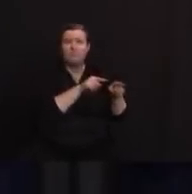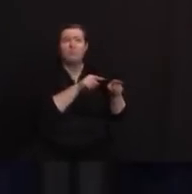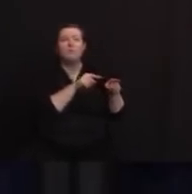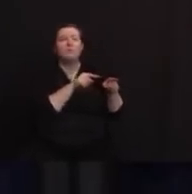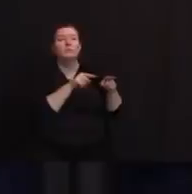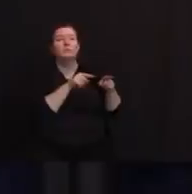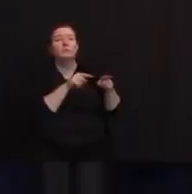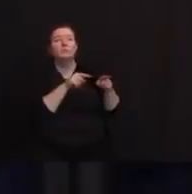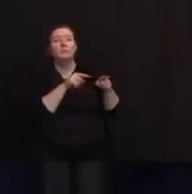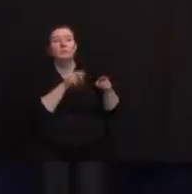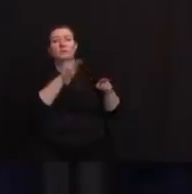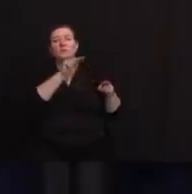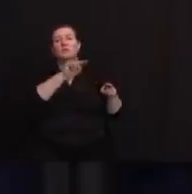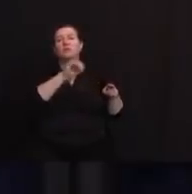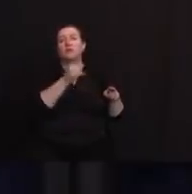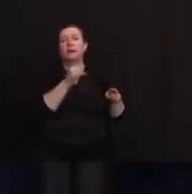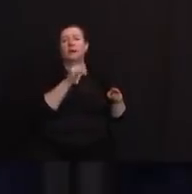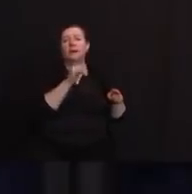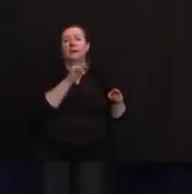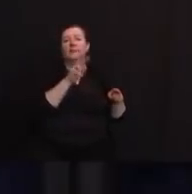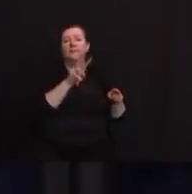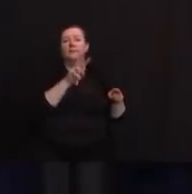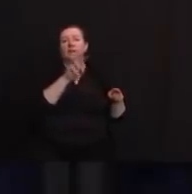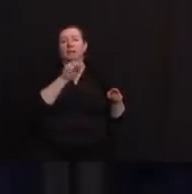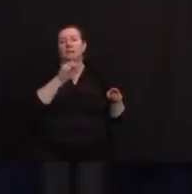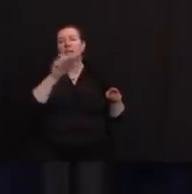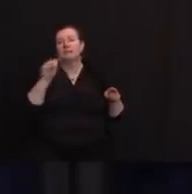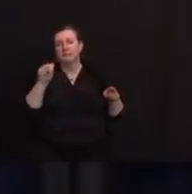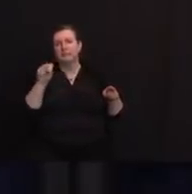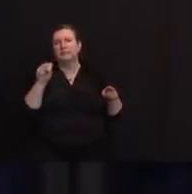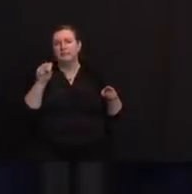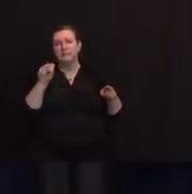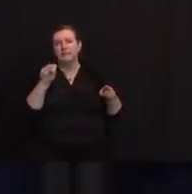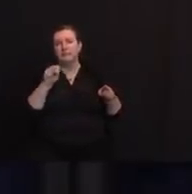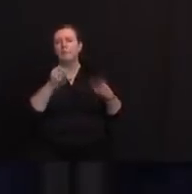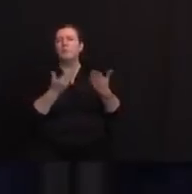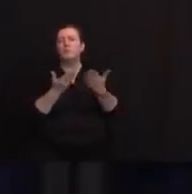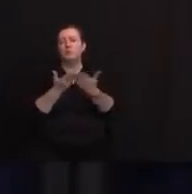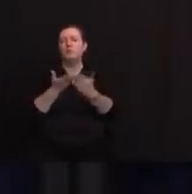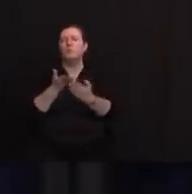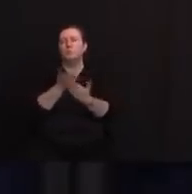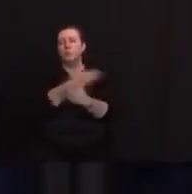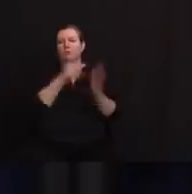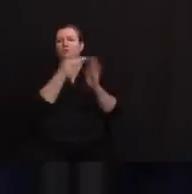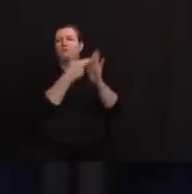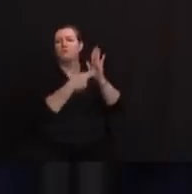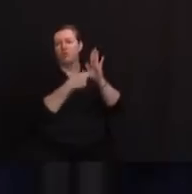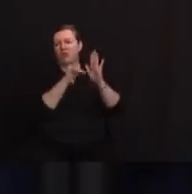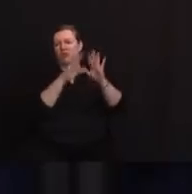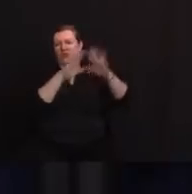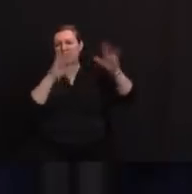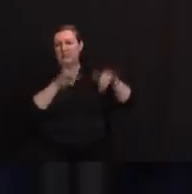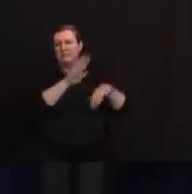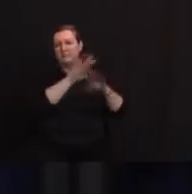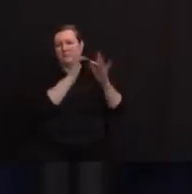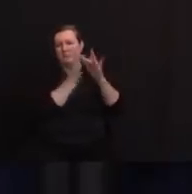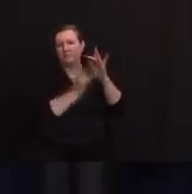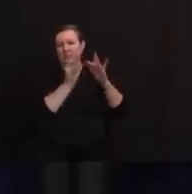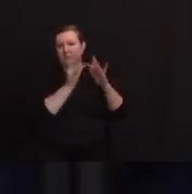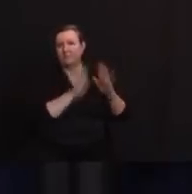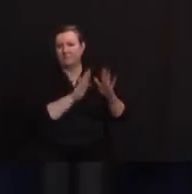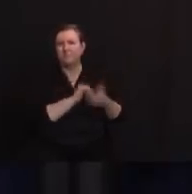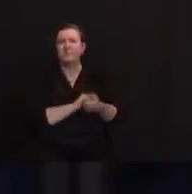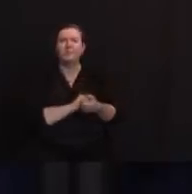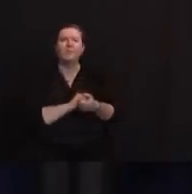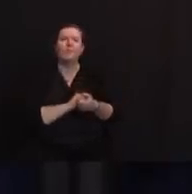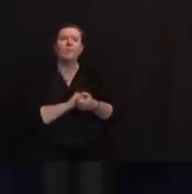NJVSS is a way for all of them to pre-register. For those in the later phases, once you're pre-registered, and the phases